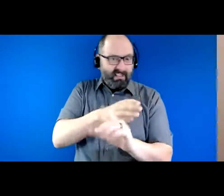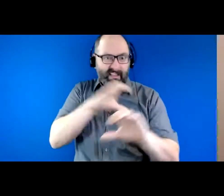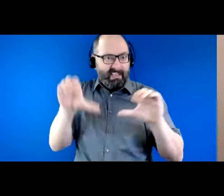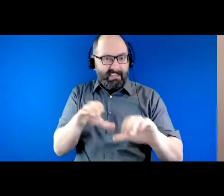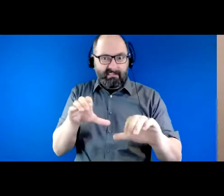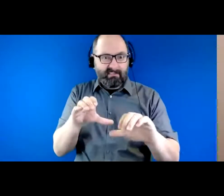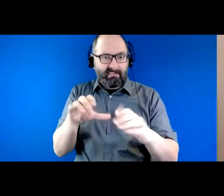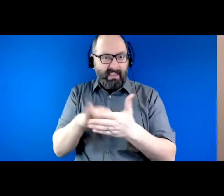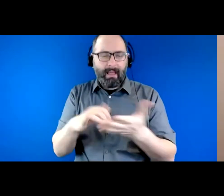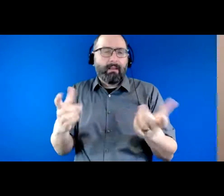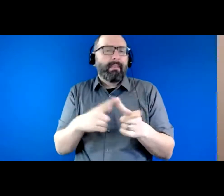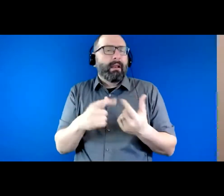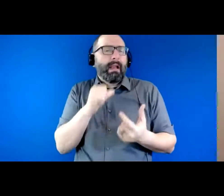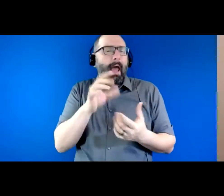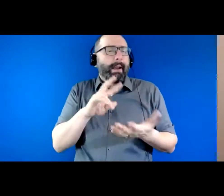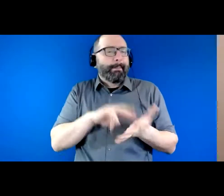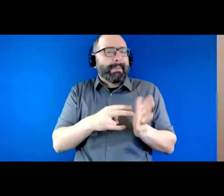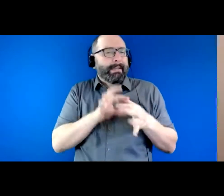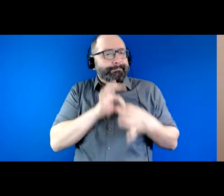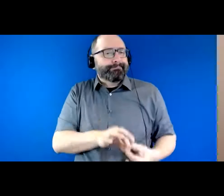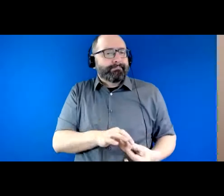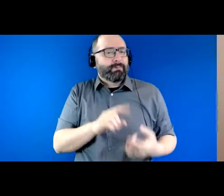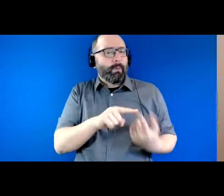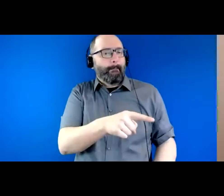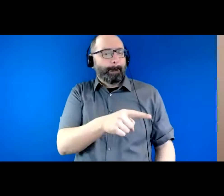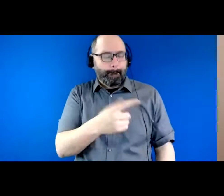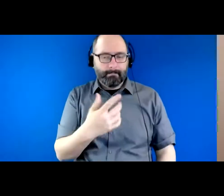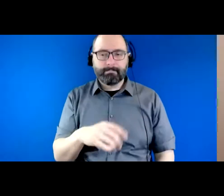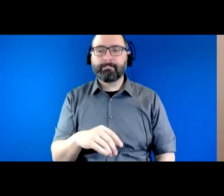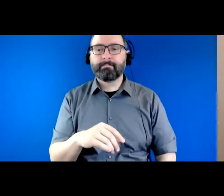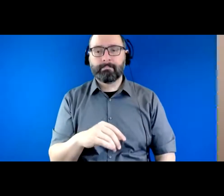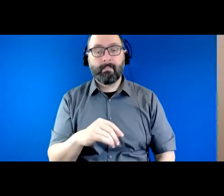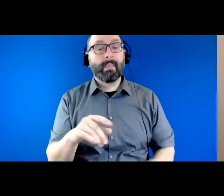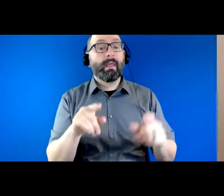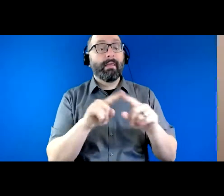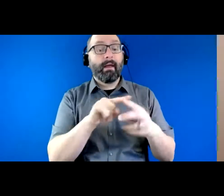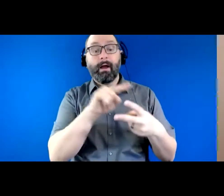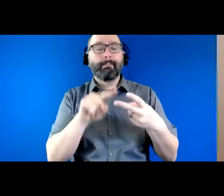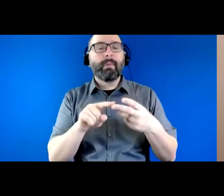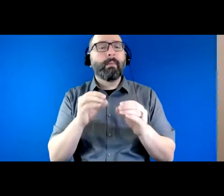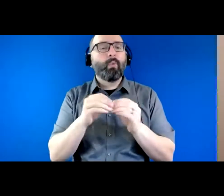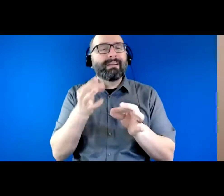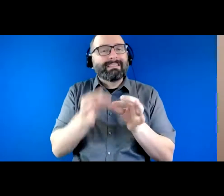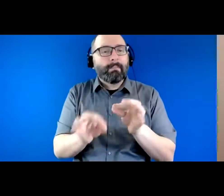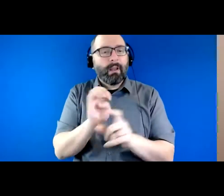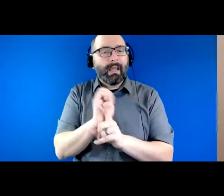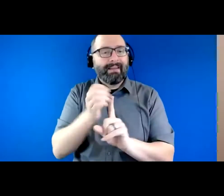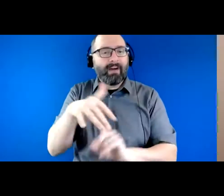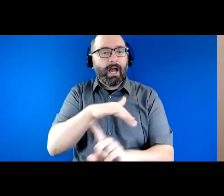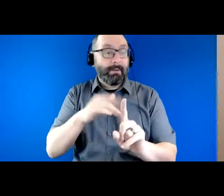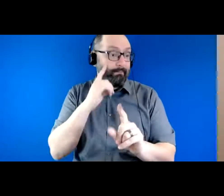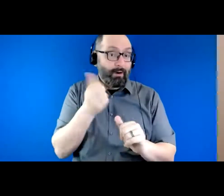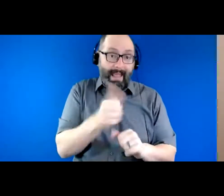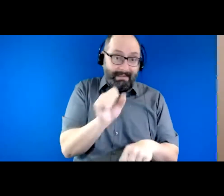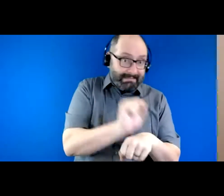something to get that buy-in to engage them. The next one, simplifying the environment. So during any task, kind of removing